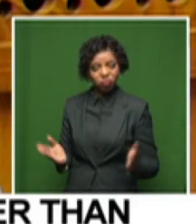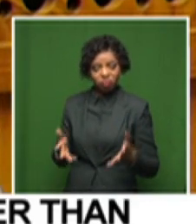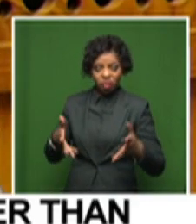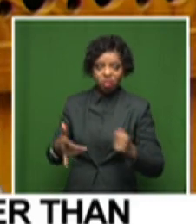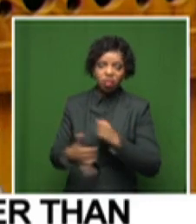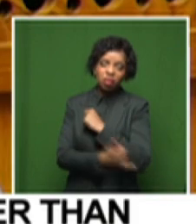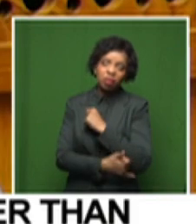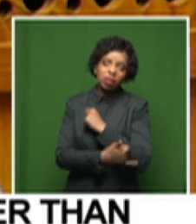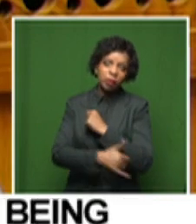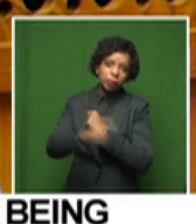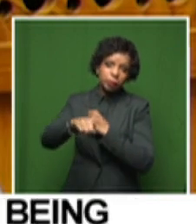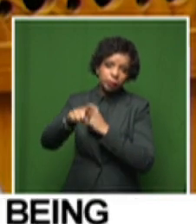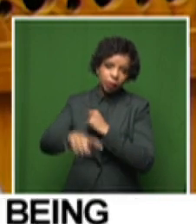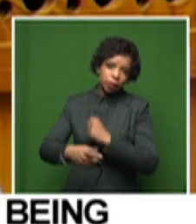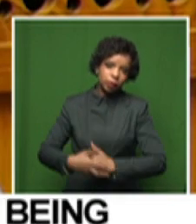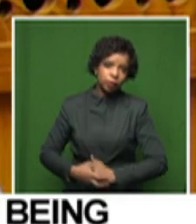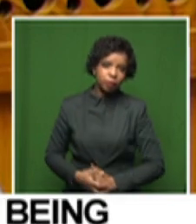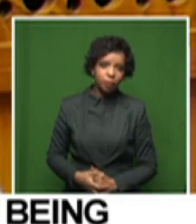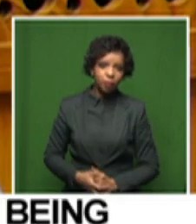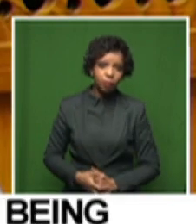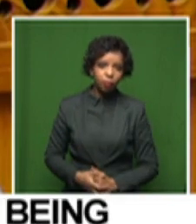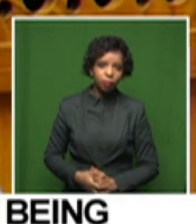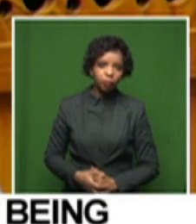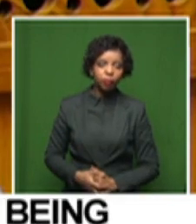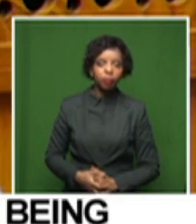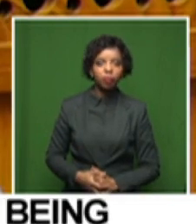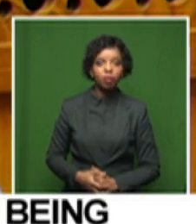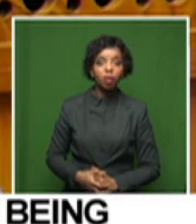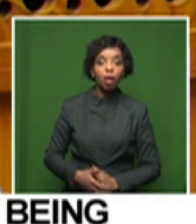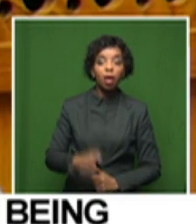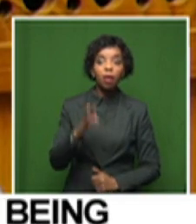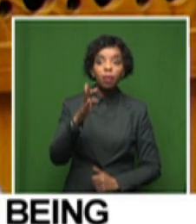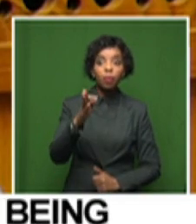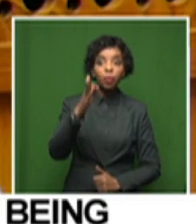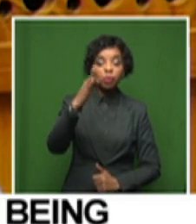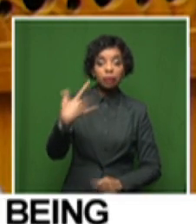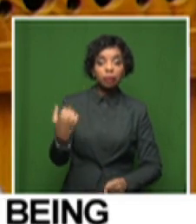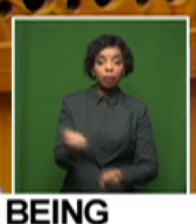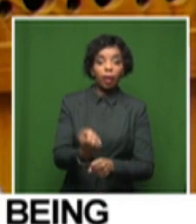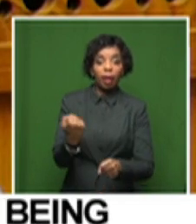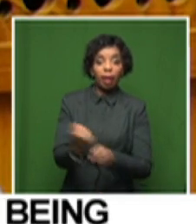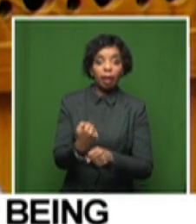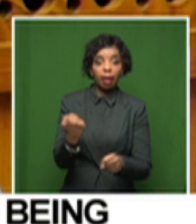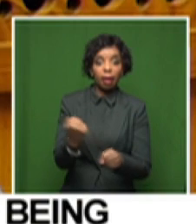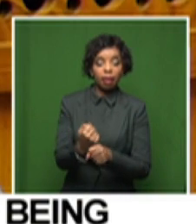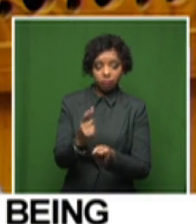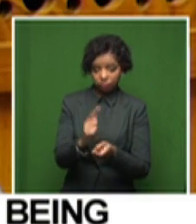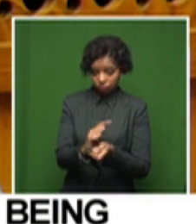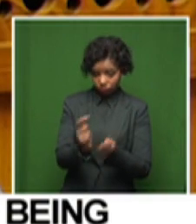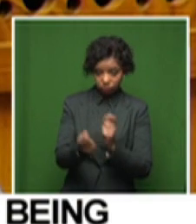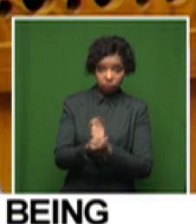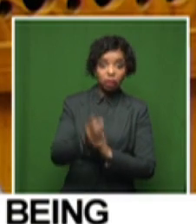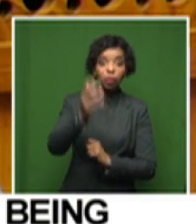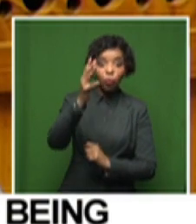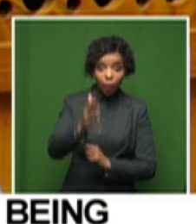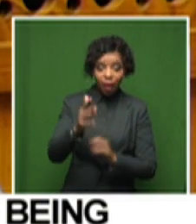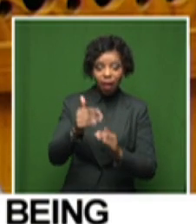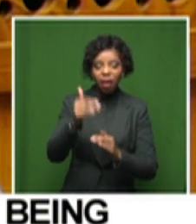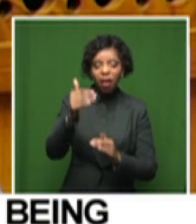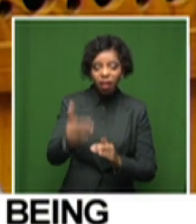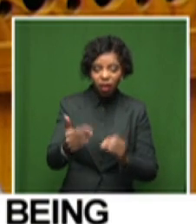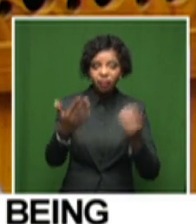The future of work is going to be different in the post-lockdown period. We're seeing it